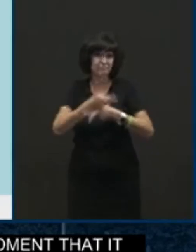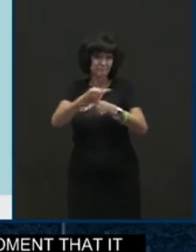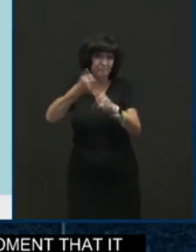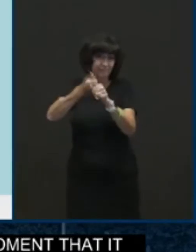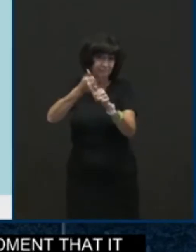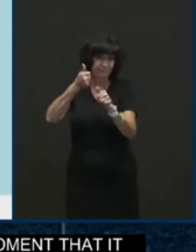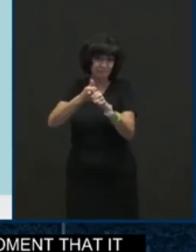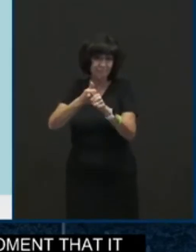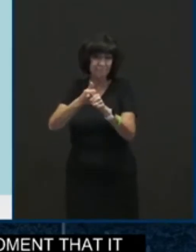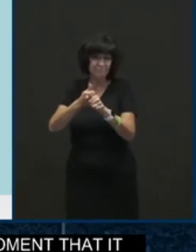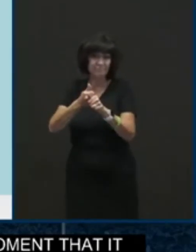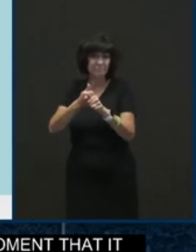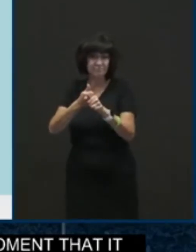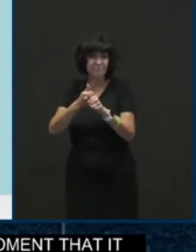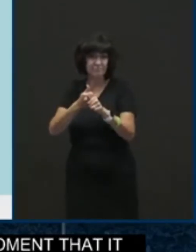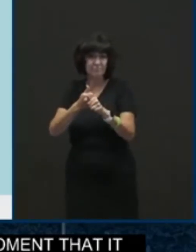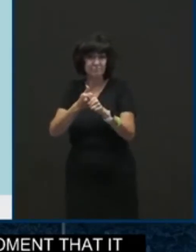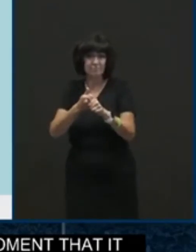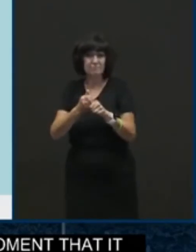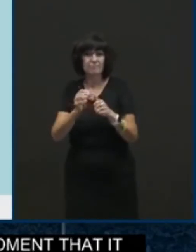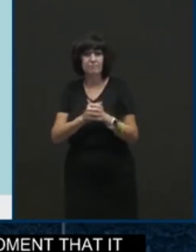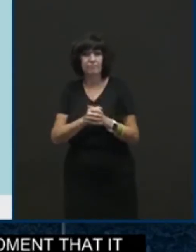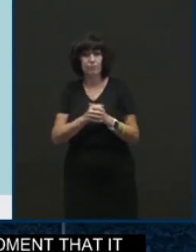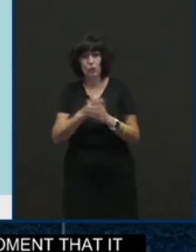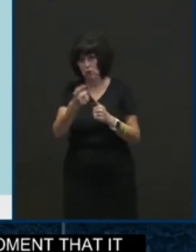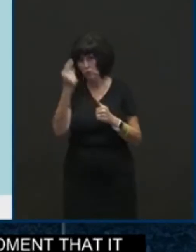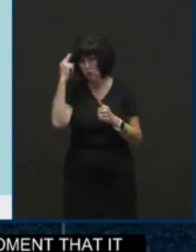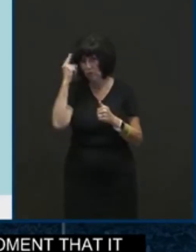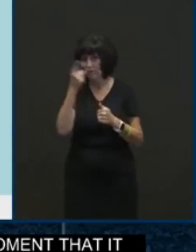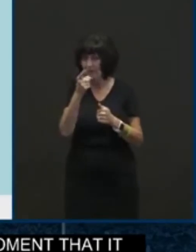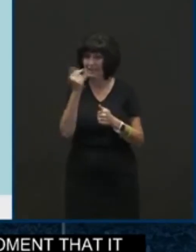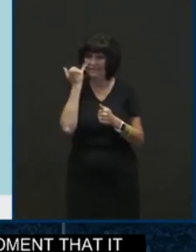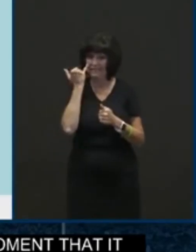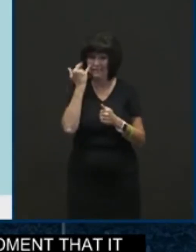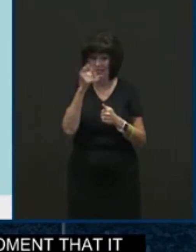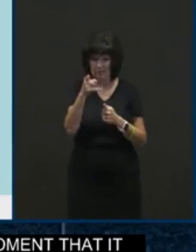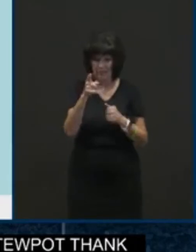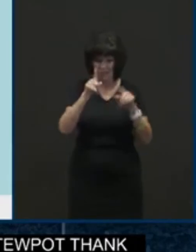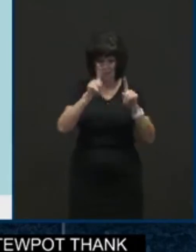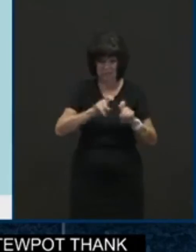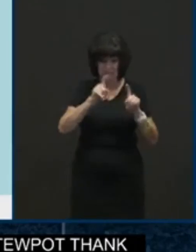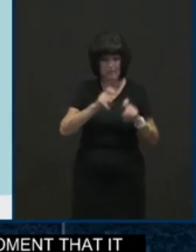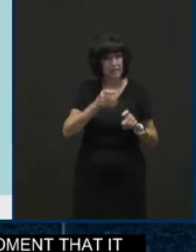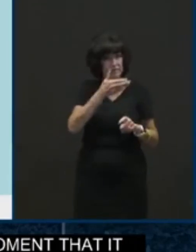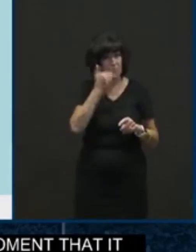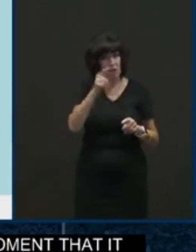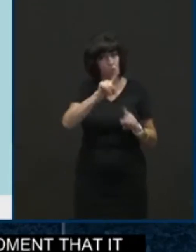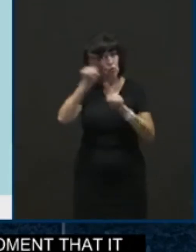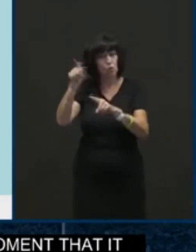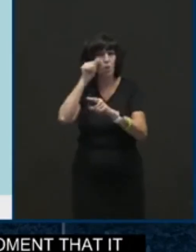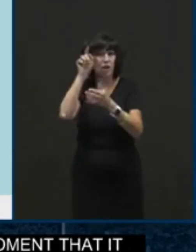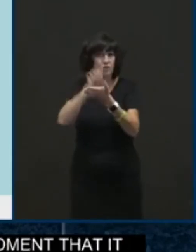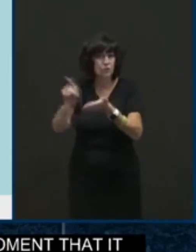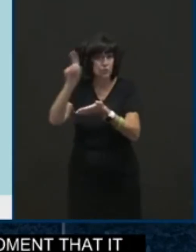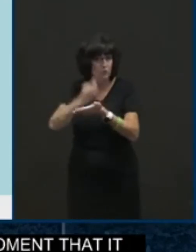but it's only good for that moment, so think about doing it on a semi-regular basis. We will lean